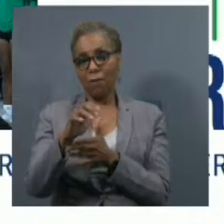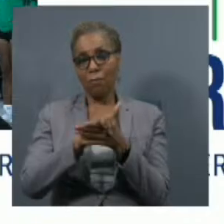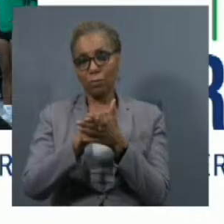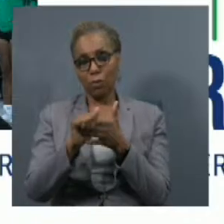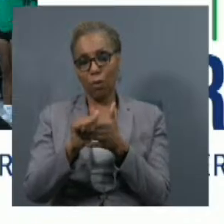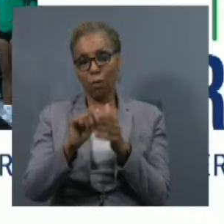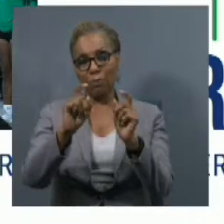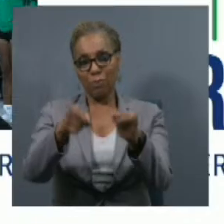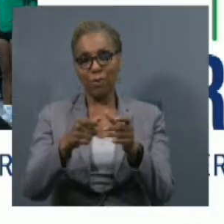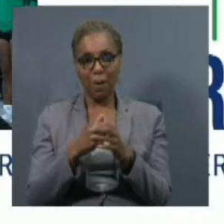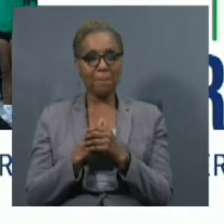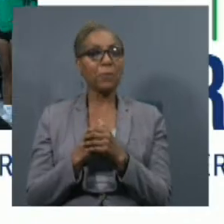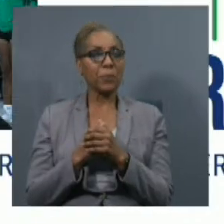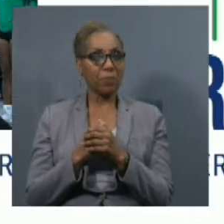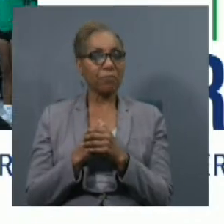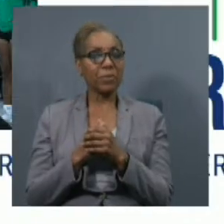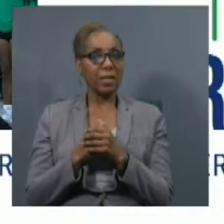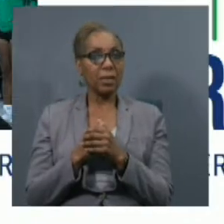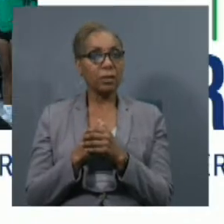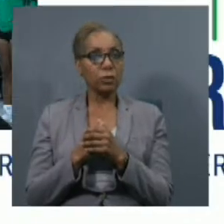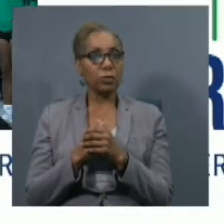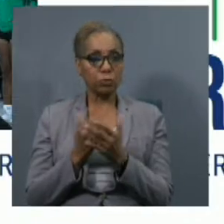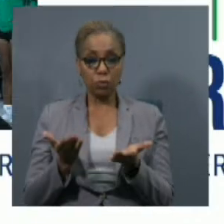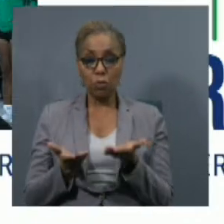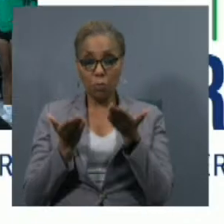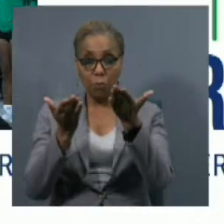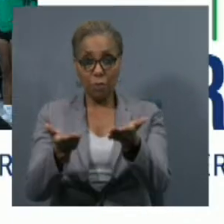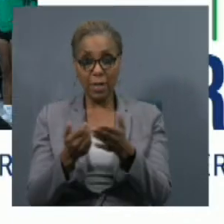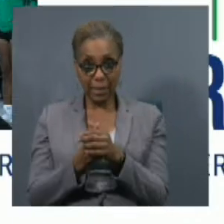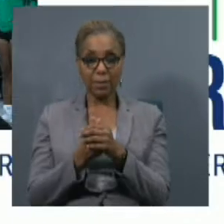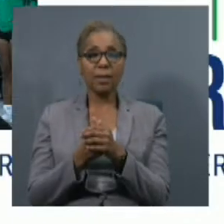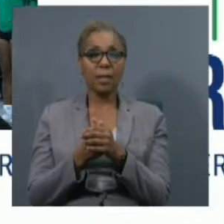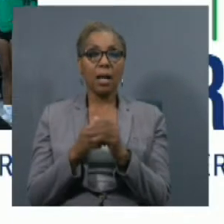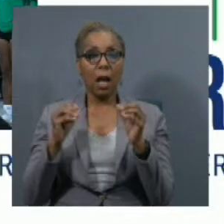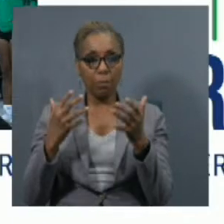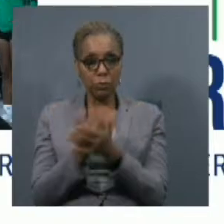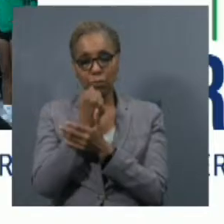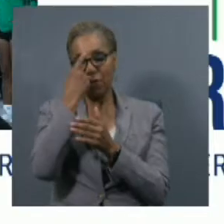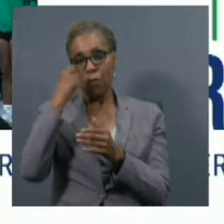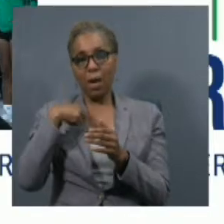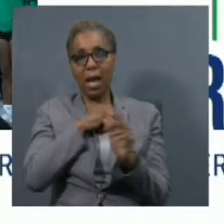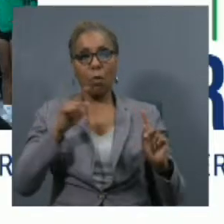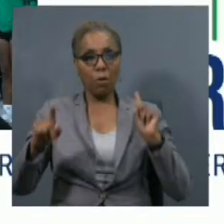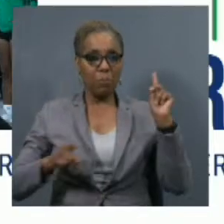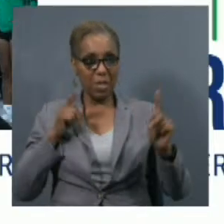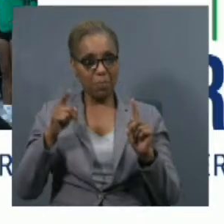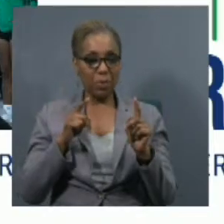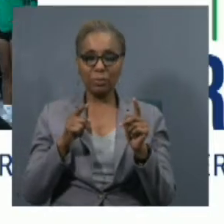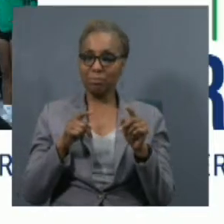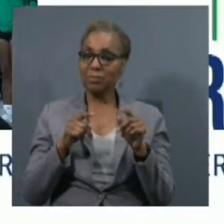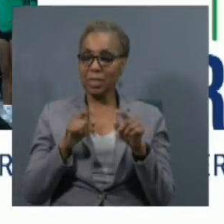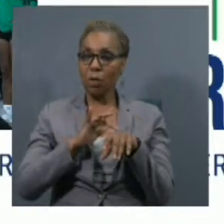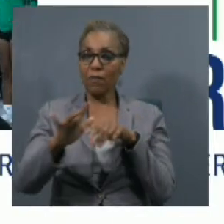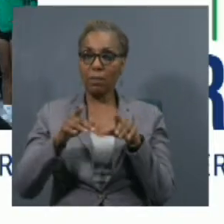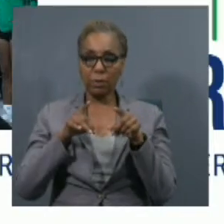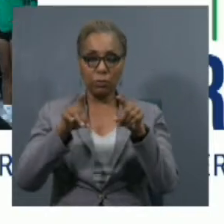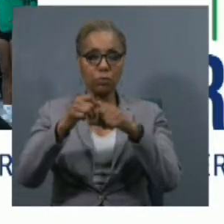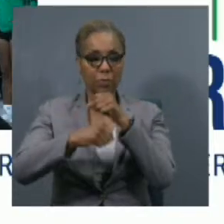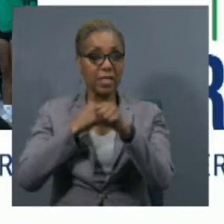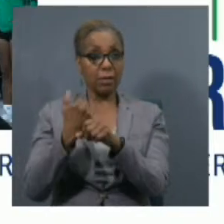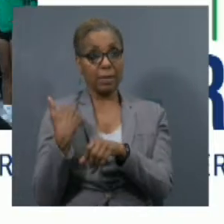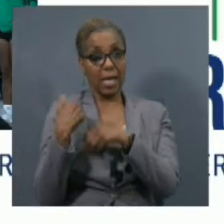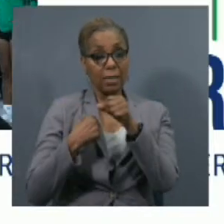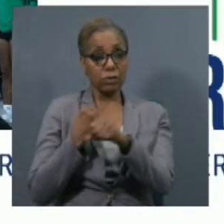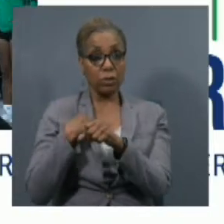$4,500 to bring forth an opportunity to our citizens. So that's available throughout the year. Last